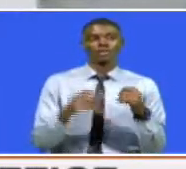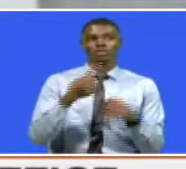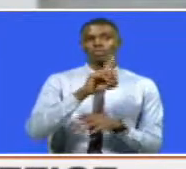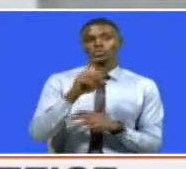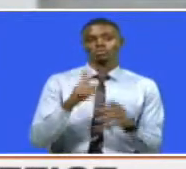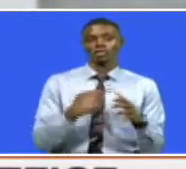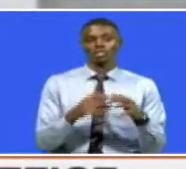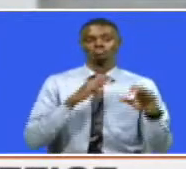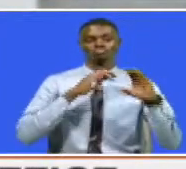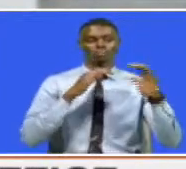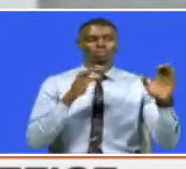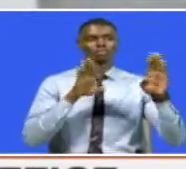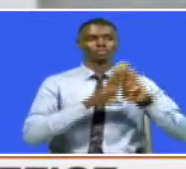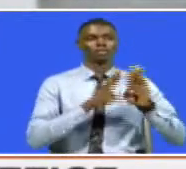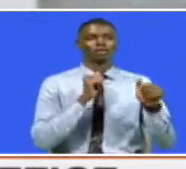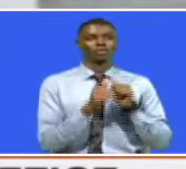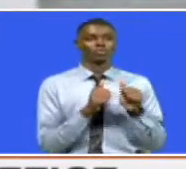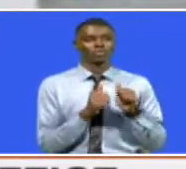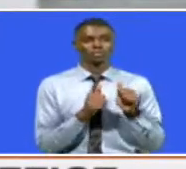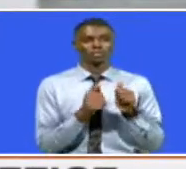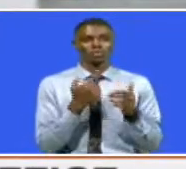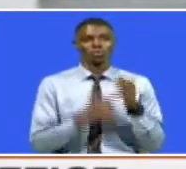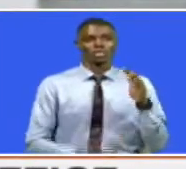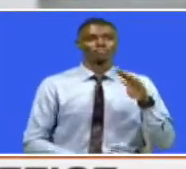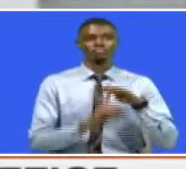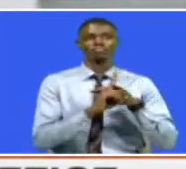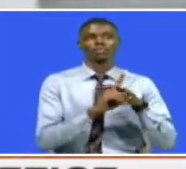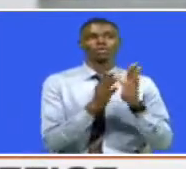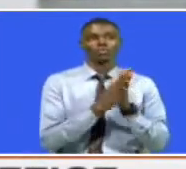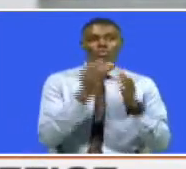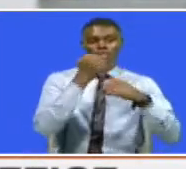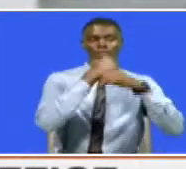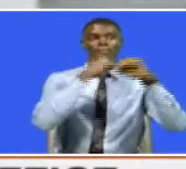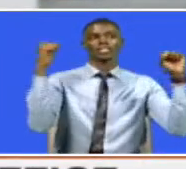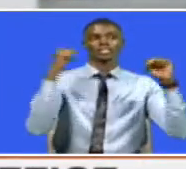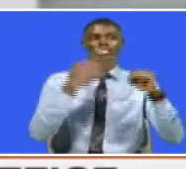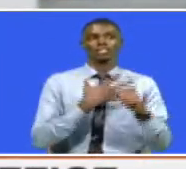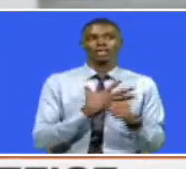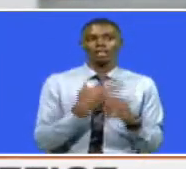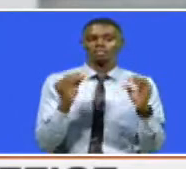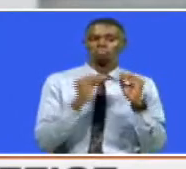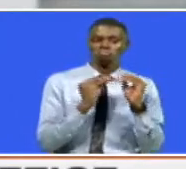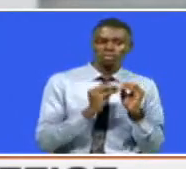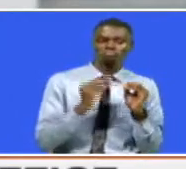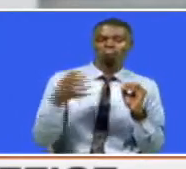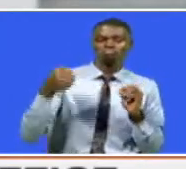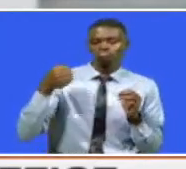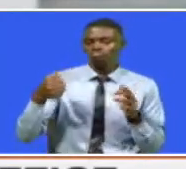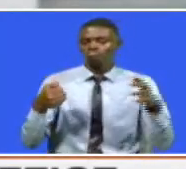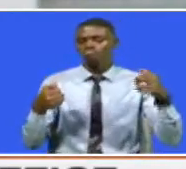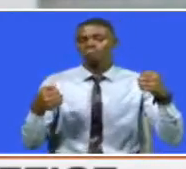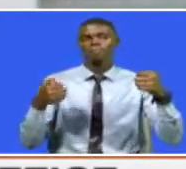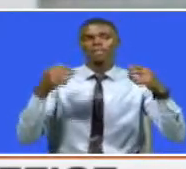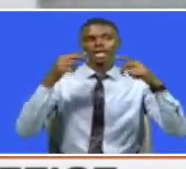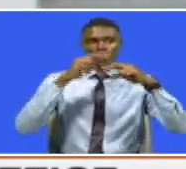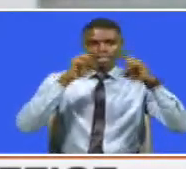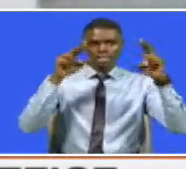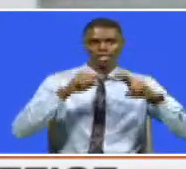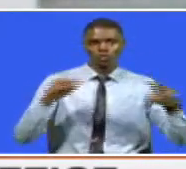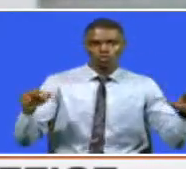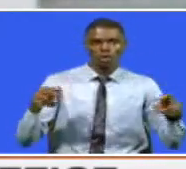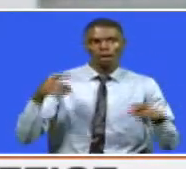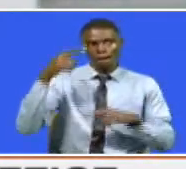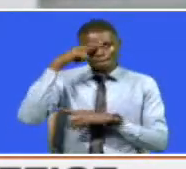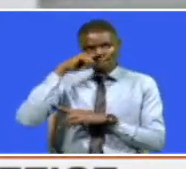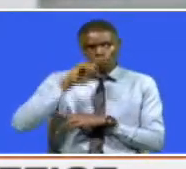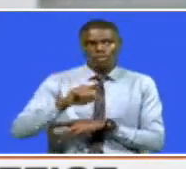the conversation, which is what has emerged with the president and the kind of meetings that he's holding internationally, looking at the foreign policy